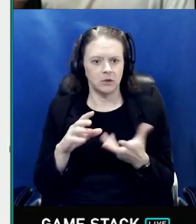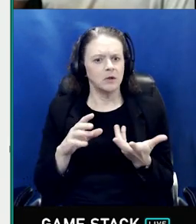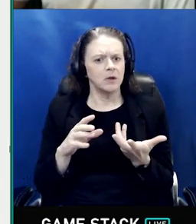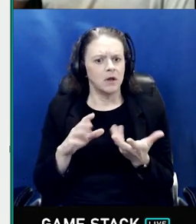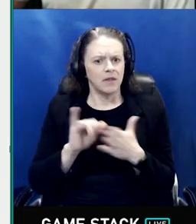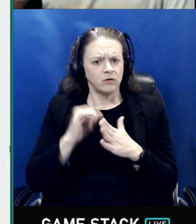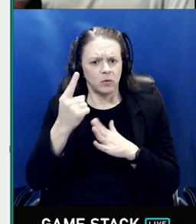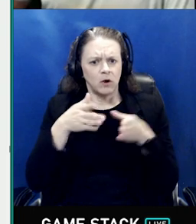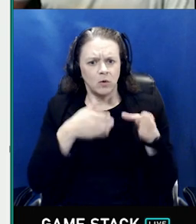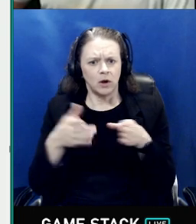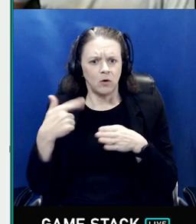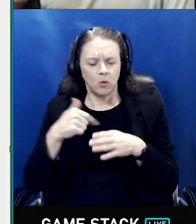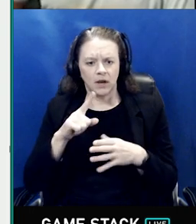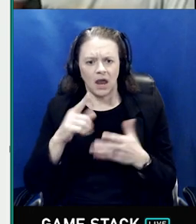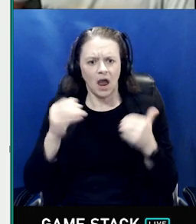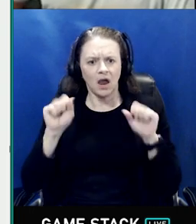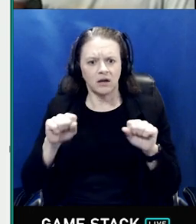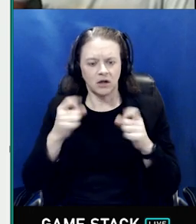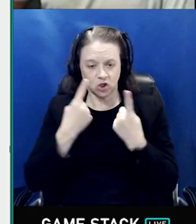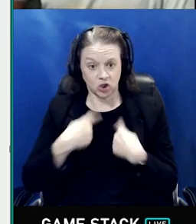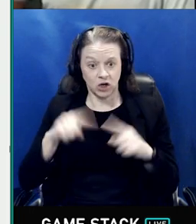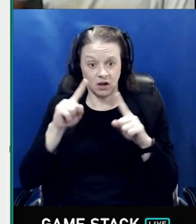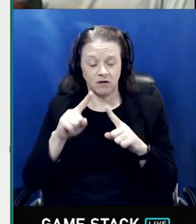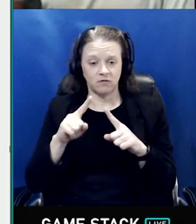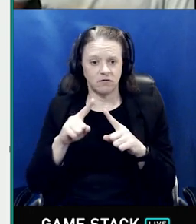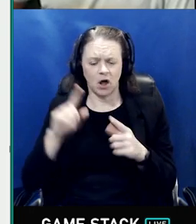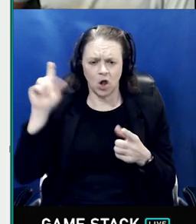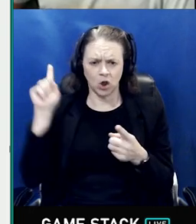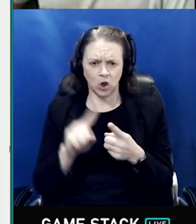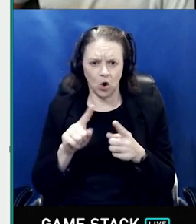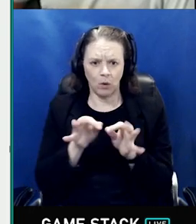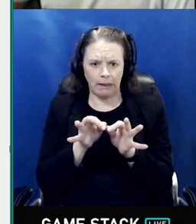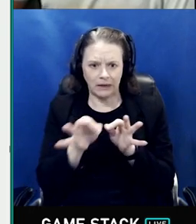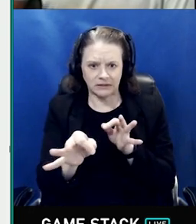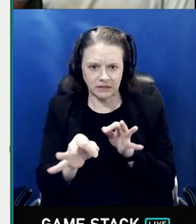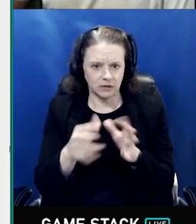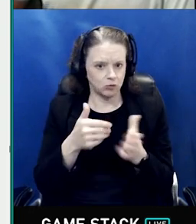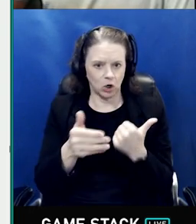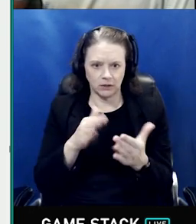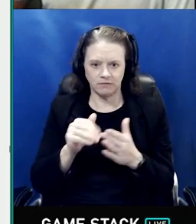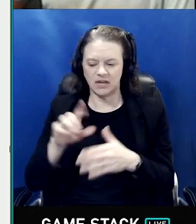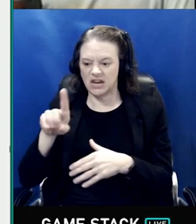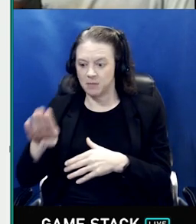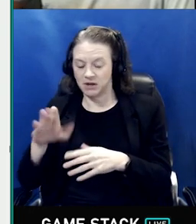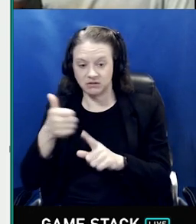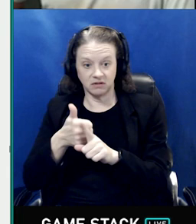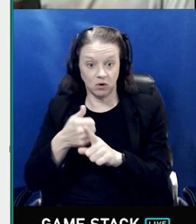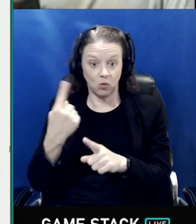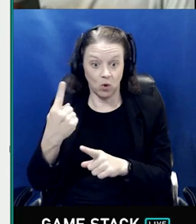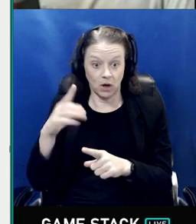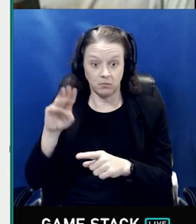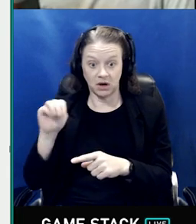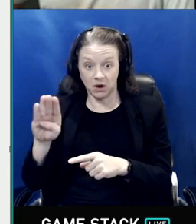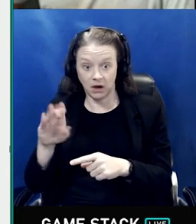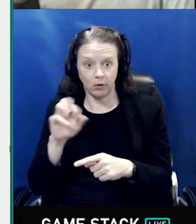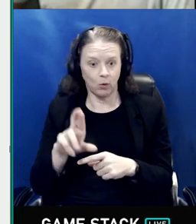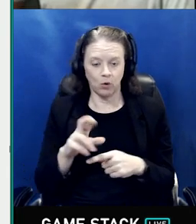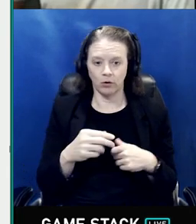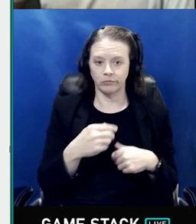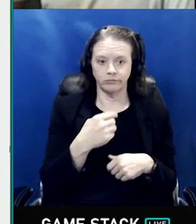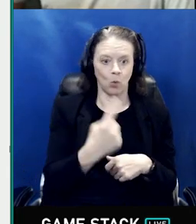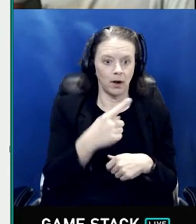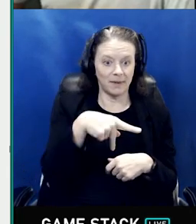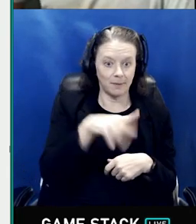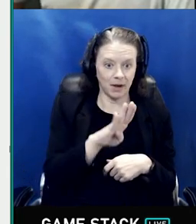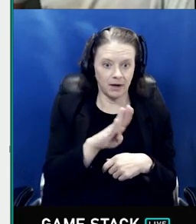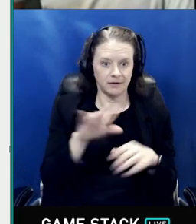low latency, regardless of whether your database is a megabyte or a petabyte in size. It also allows for unlimited storage. So as